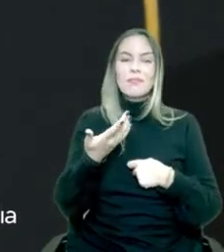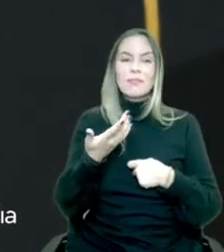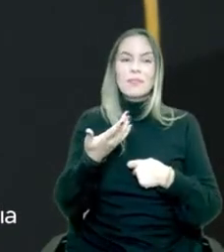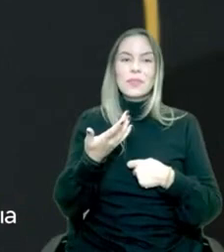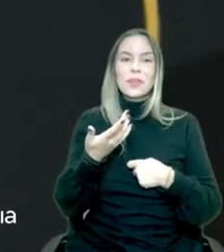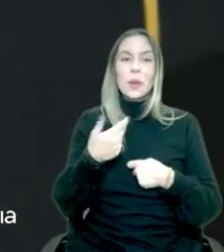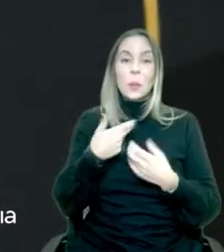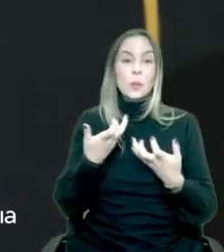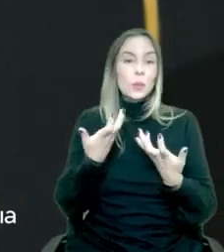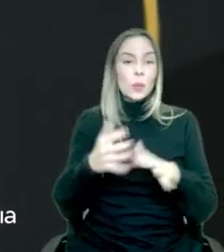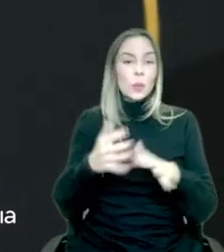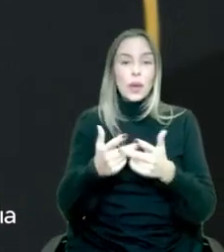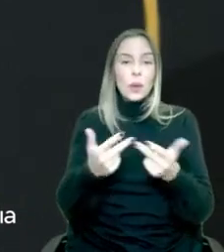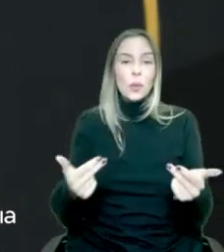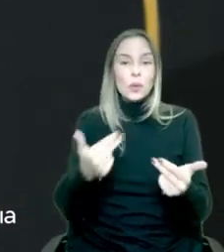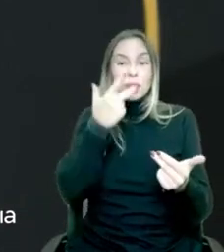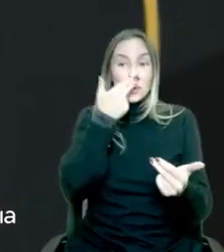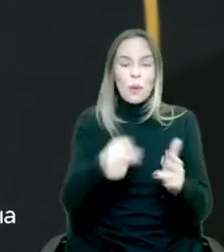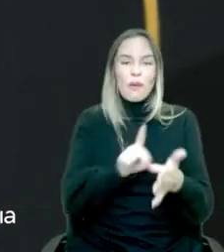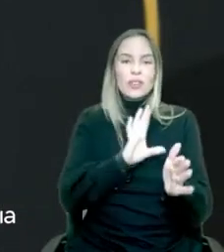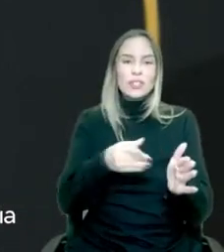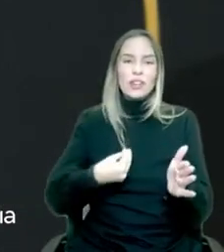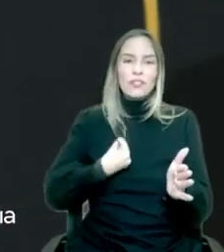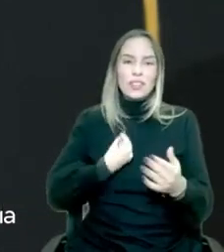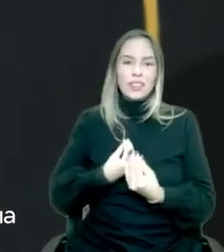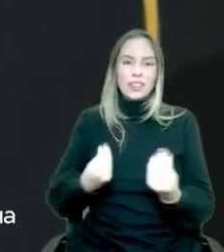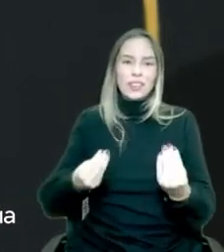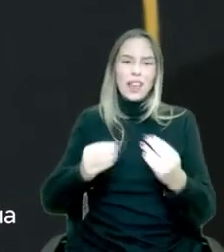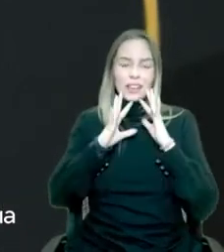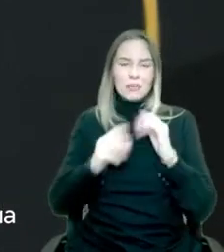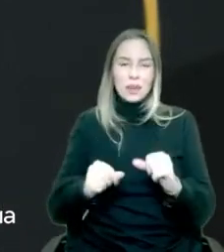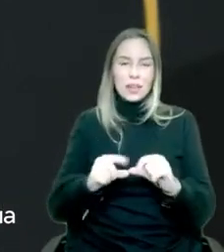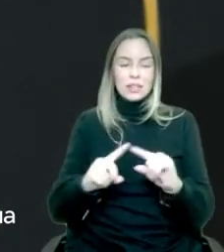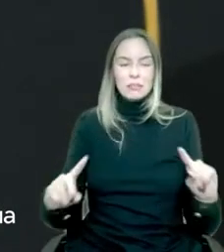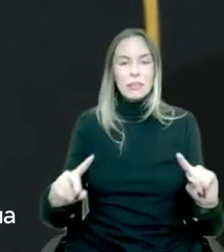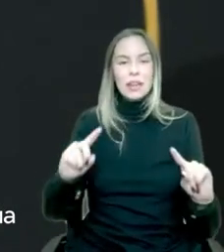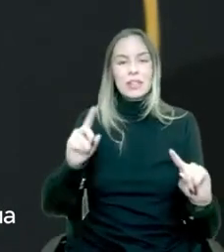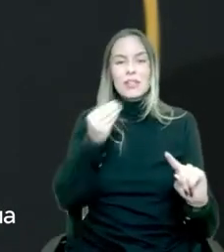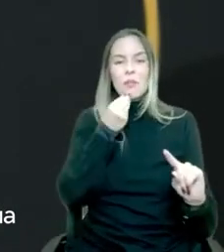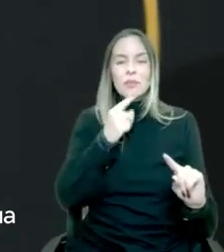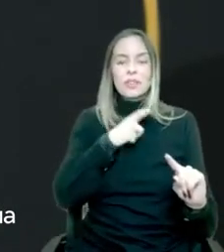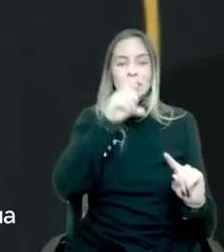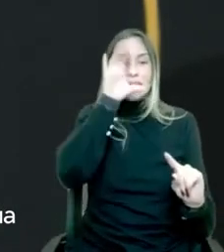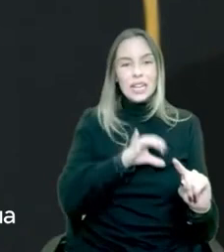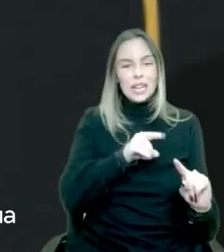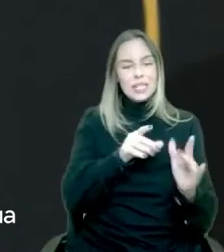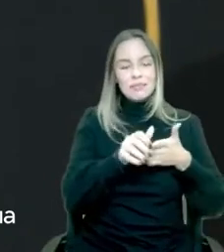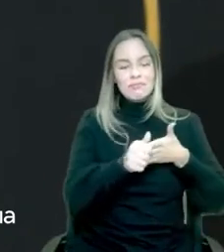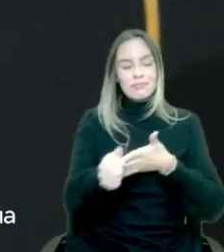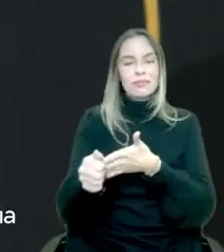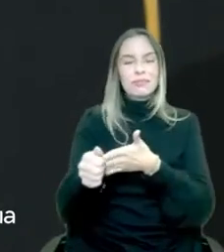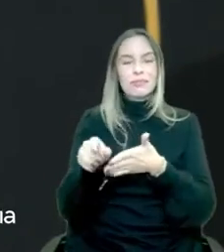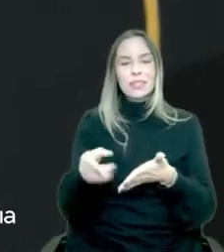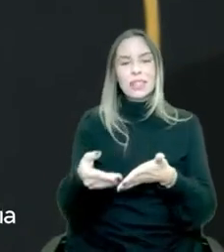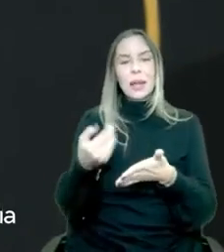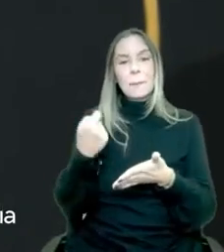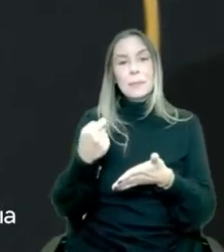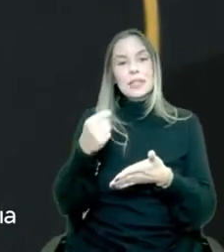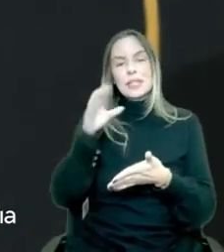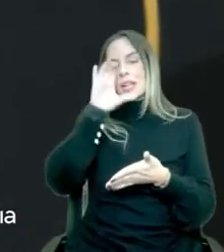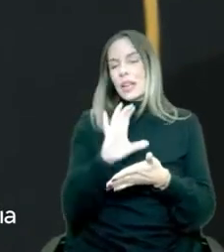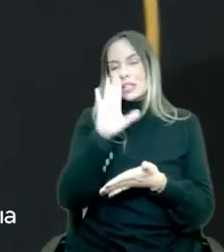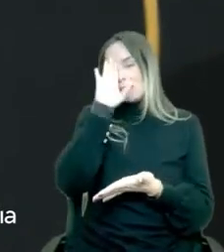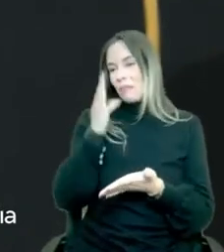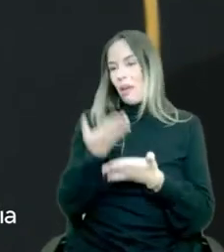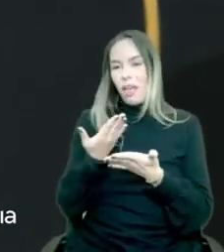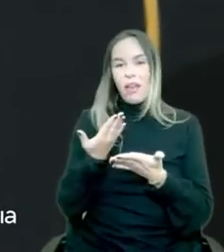sure. But also, we have customers. It's direct to consumer. So we got unbelievable customers. We've got a lot of them. We need to service those